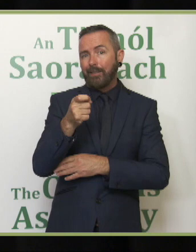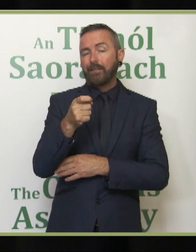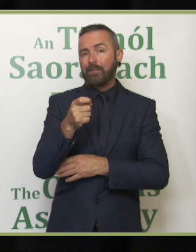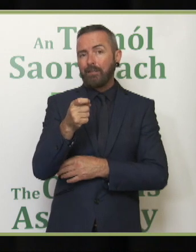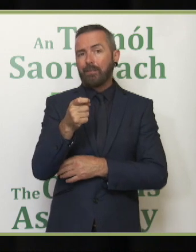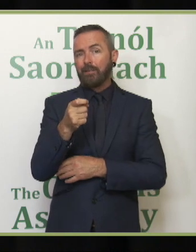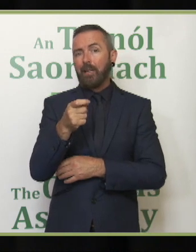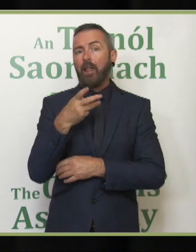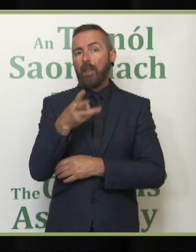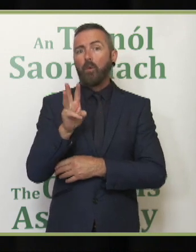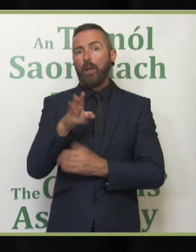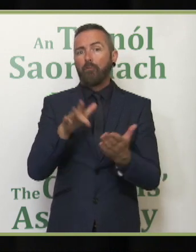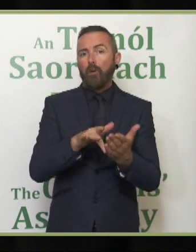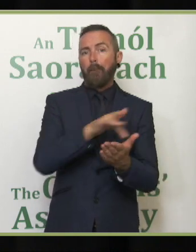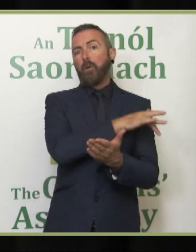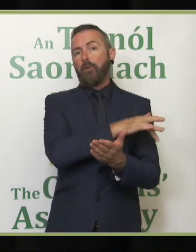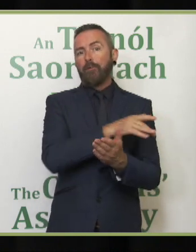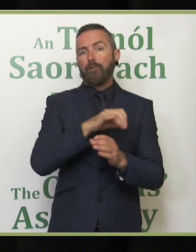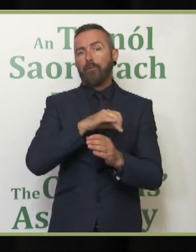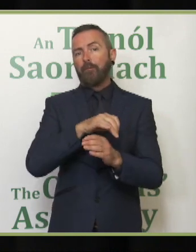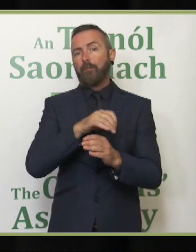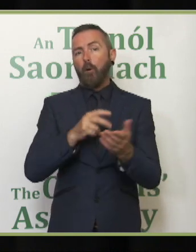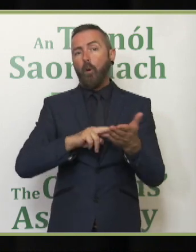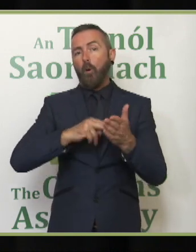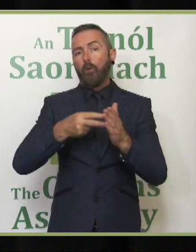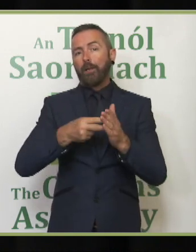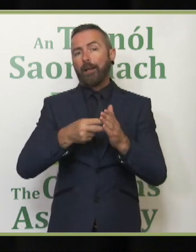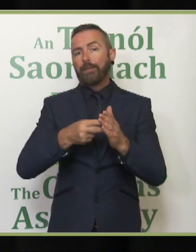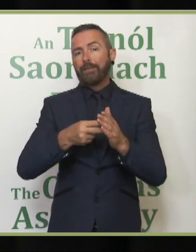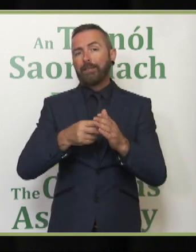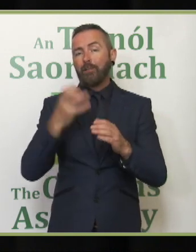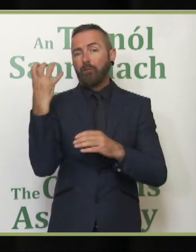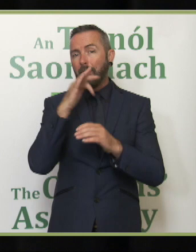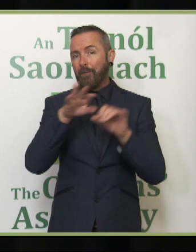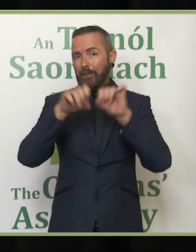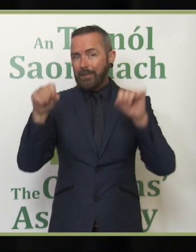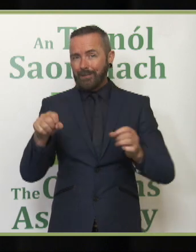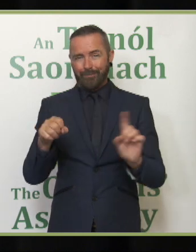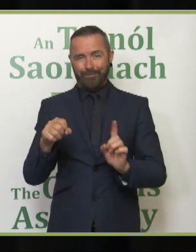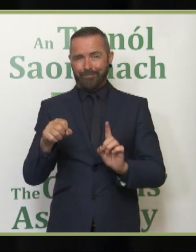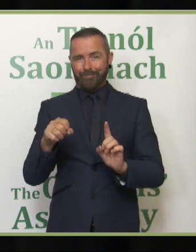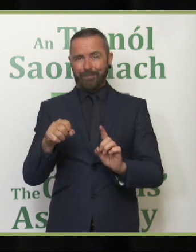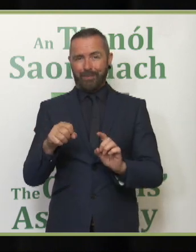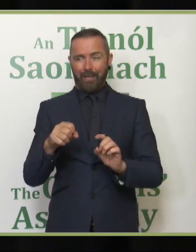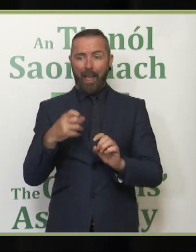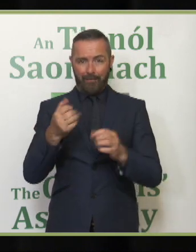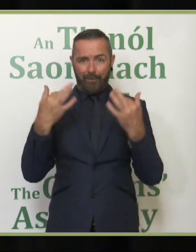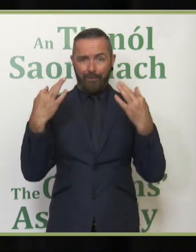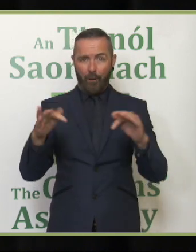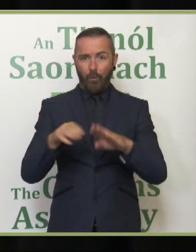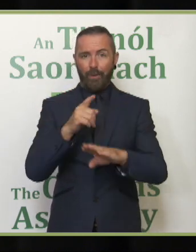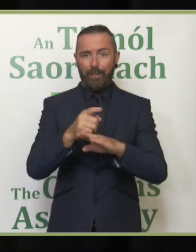this will remove organised criminals from the system. However, there is an obvious flaw to this in relation to some